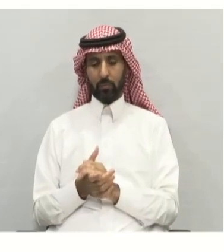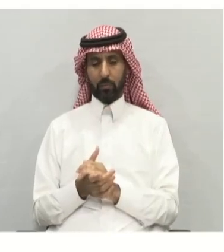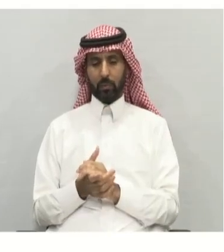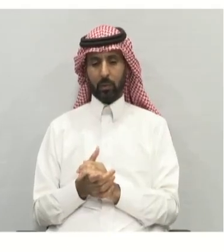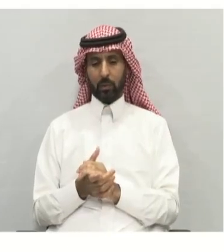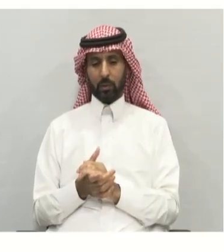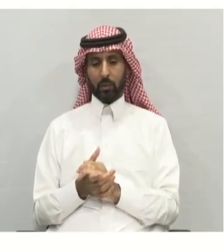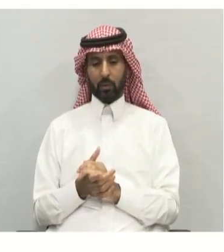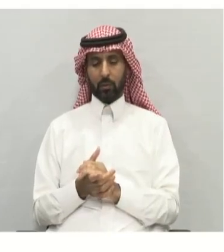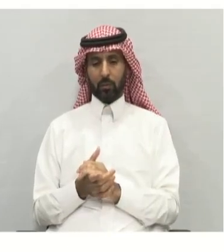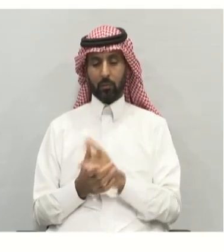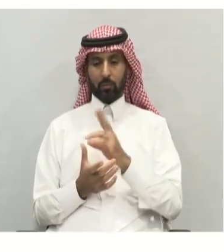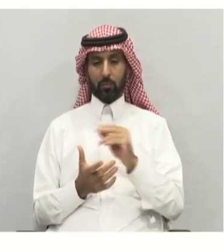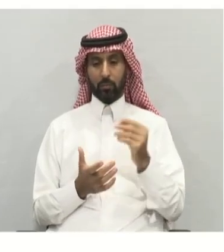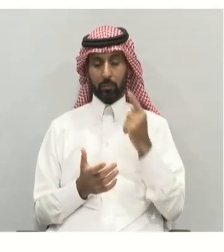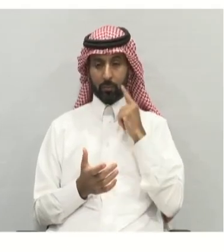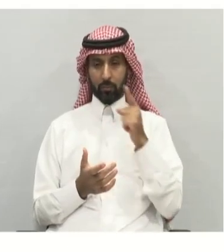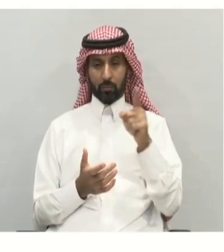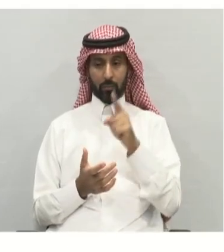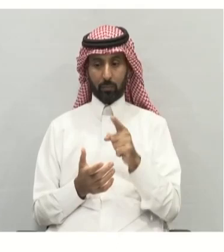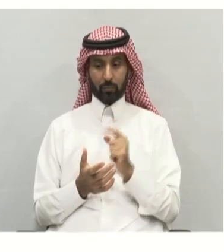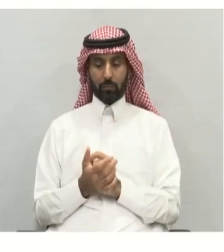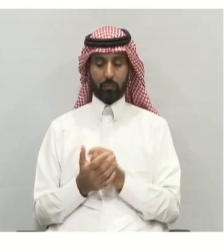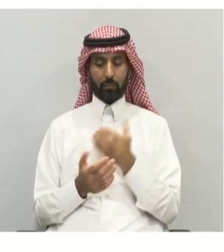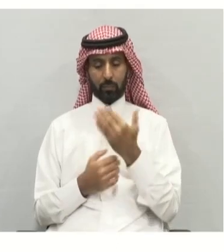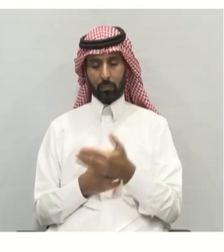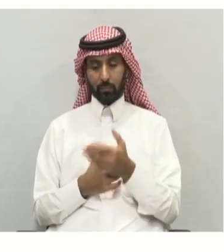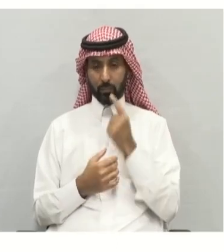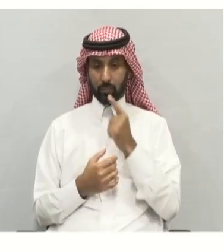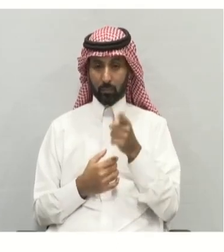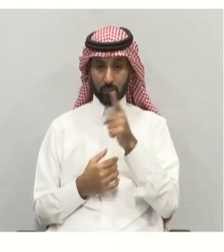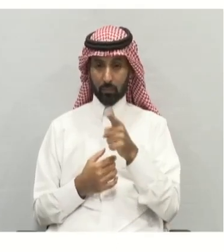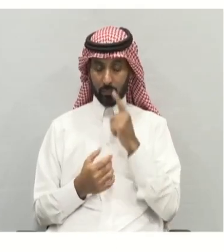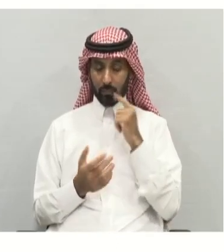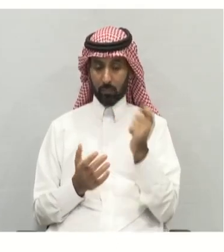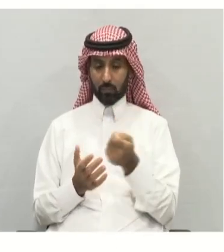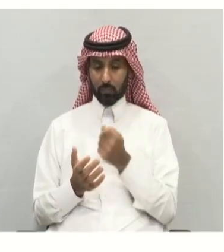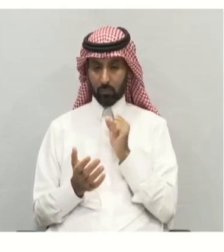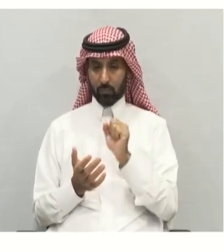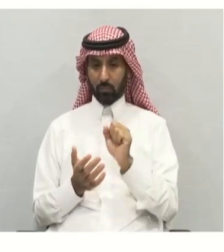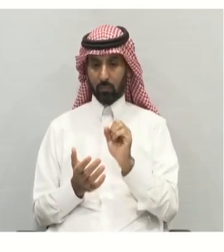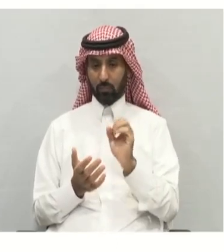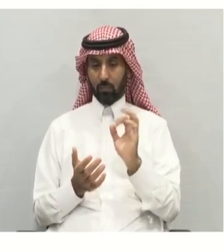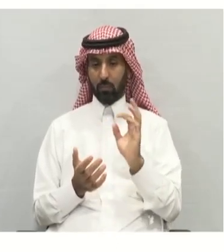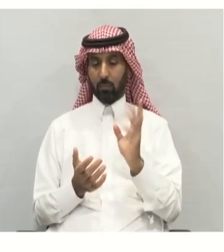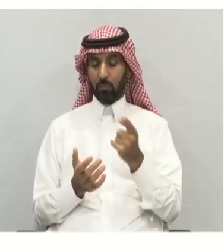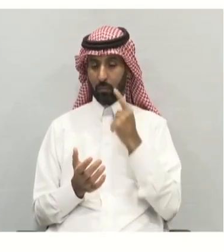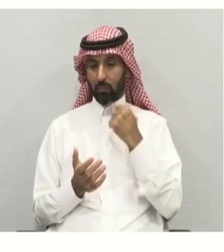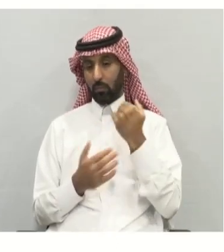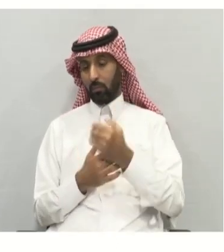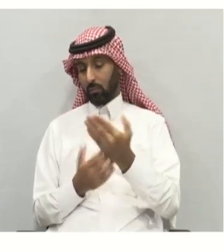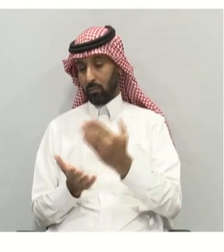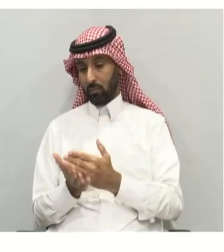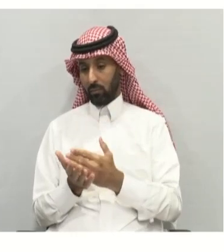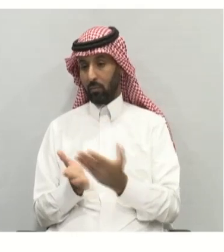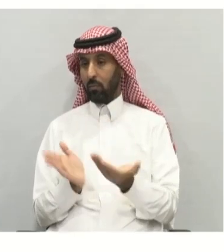had a similar questions like this. And also I ask you to write your own